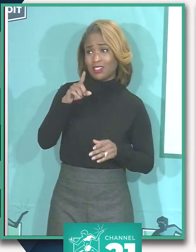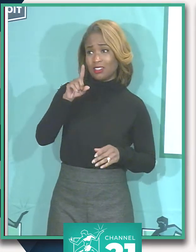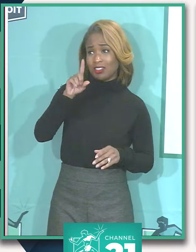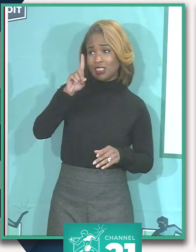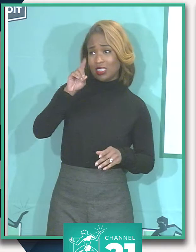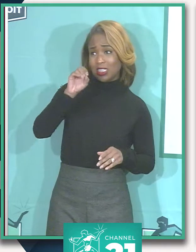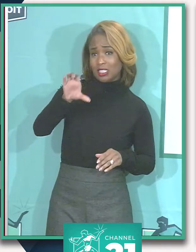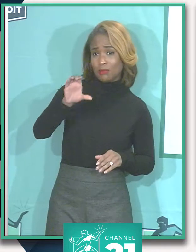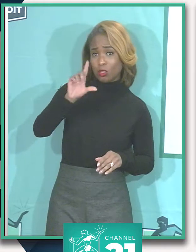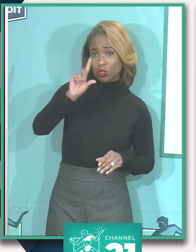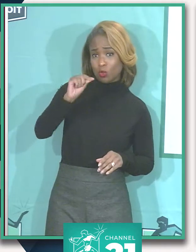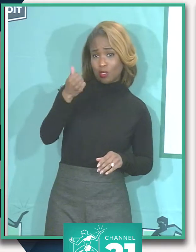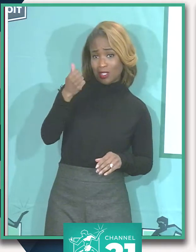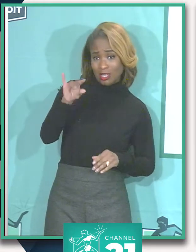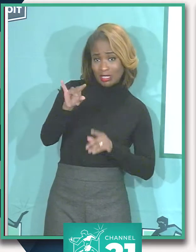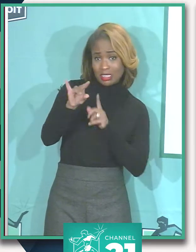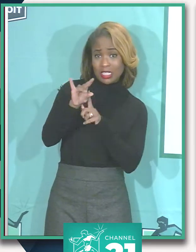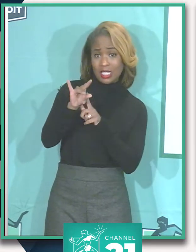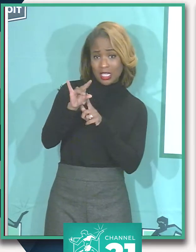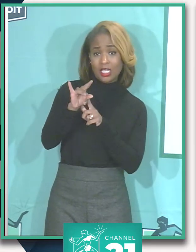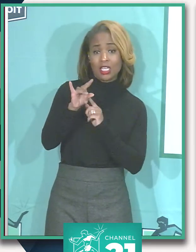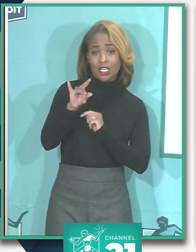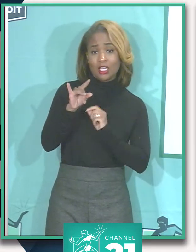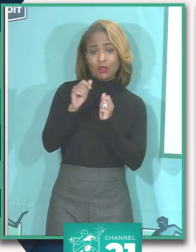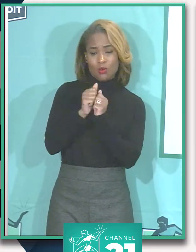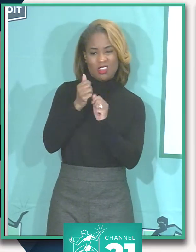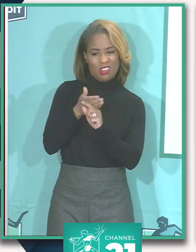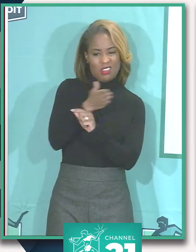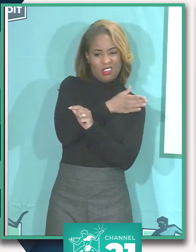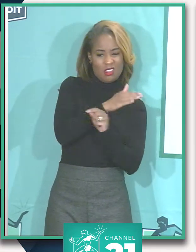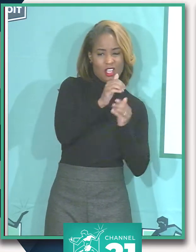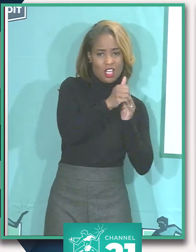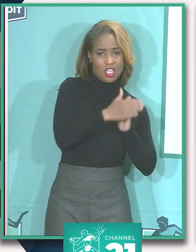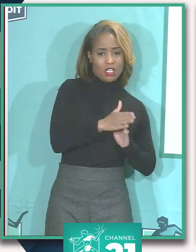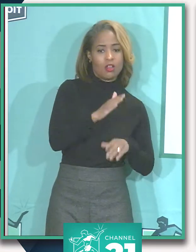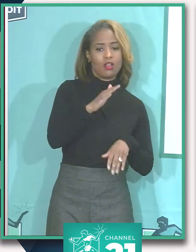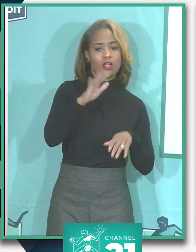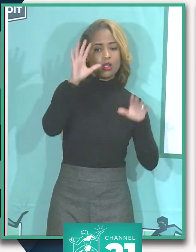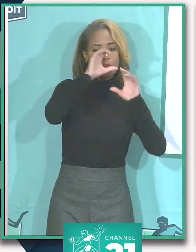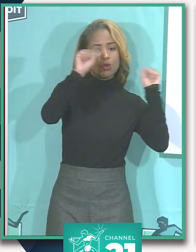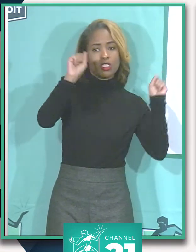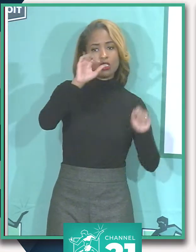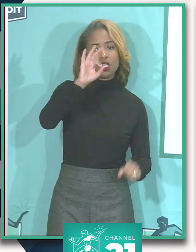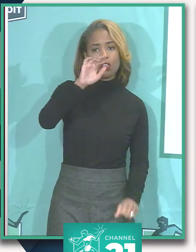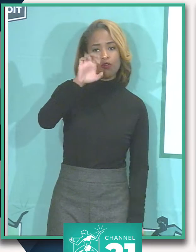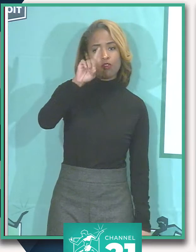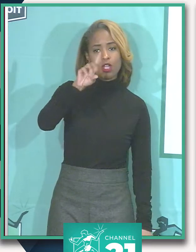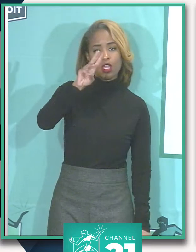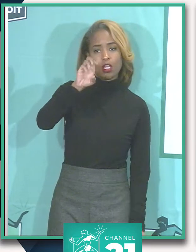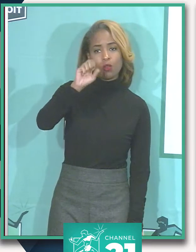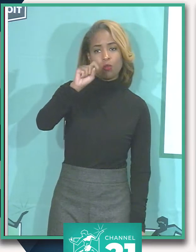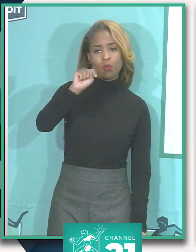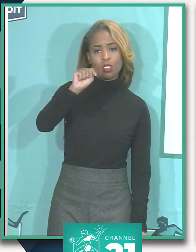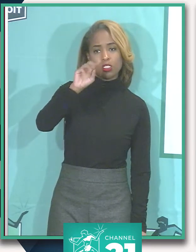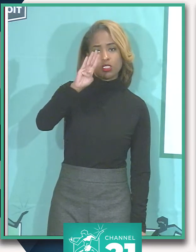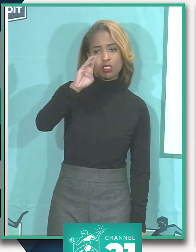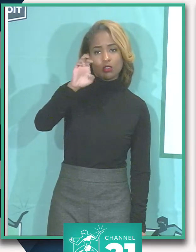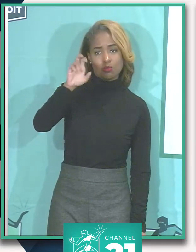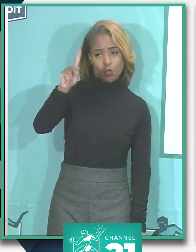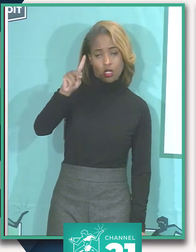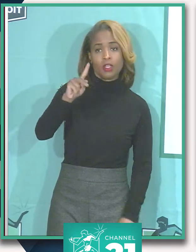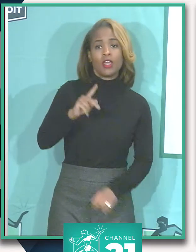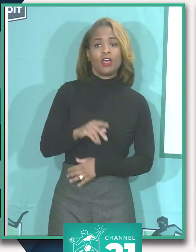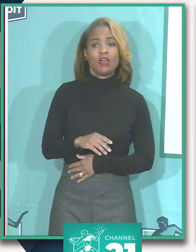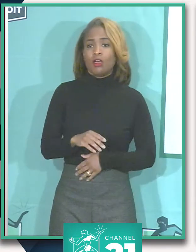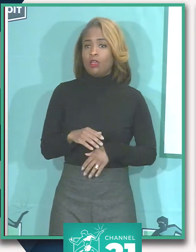2018 with my predecessor, the late President Fred Westbrook, and this